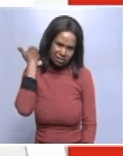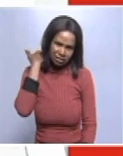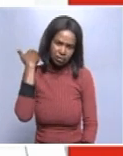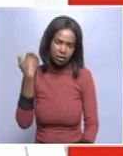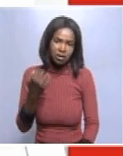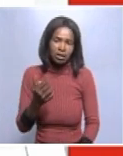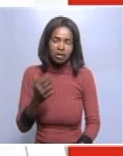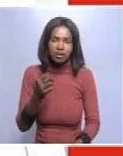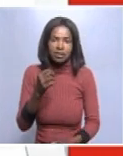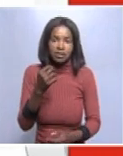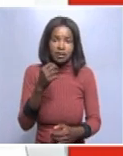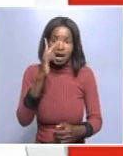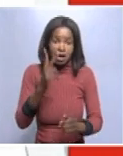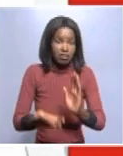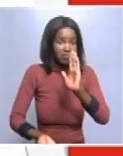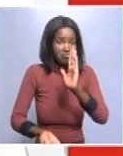6.